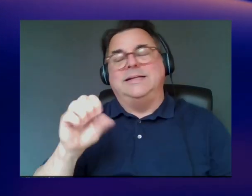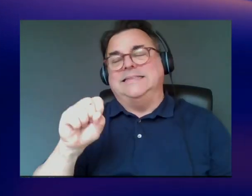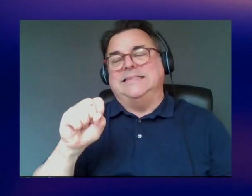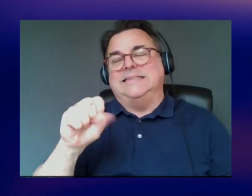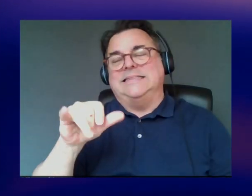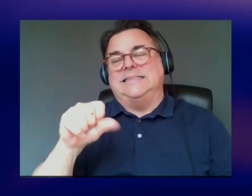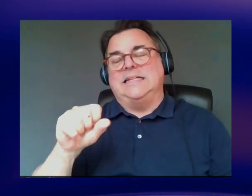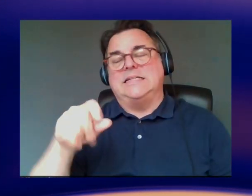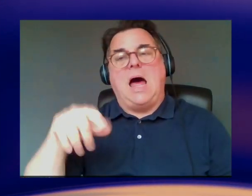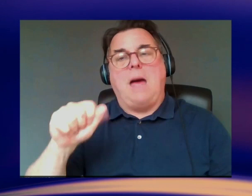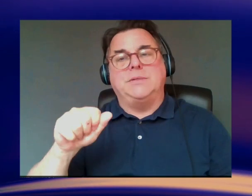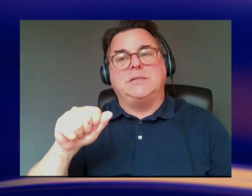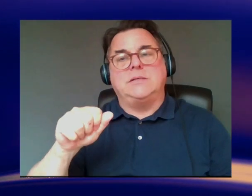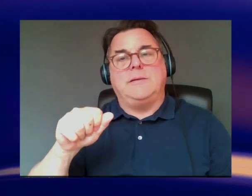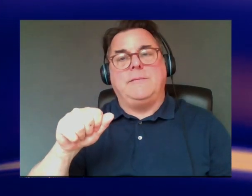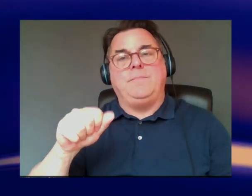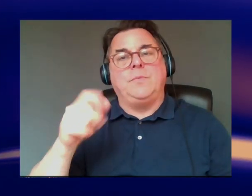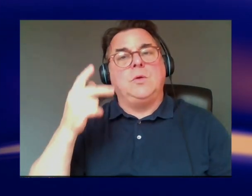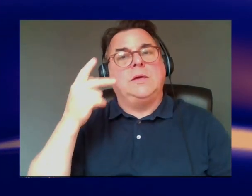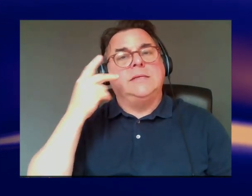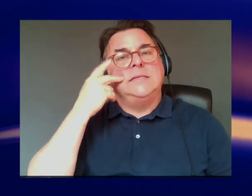again, if you go to